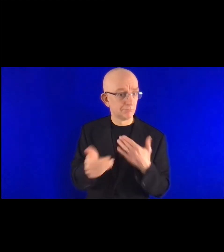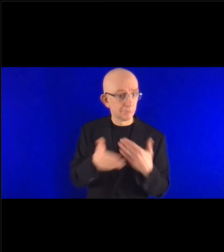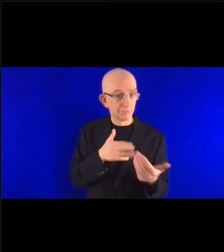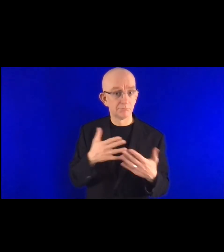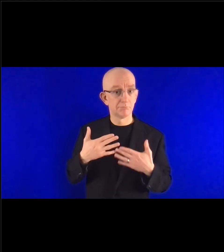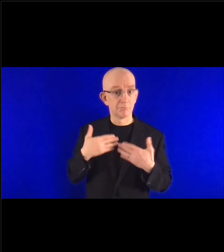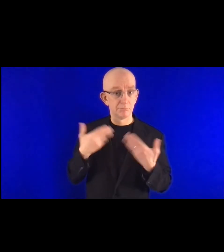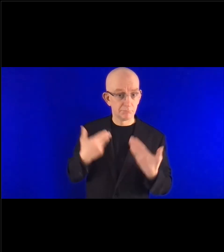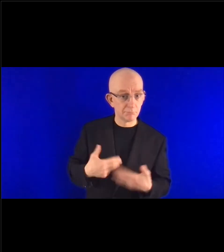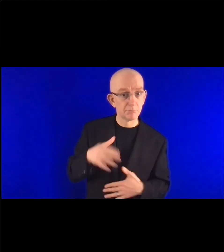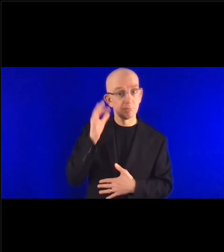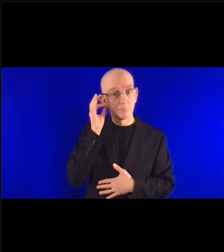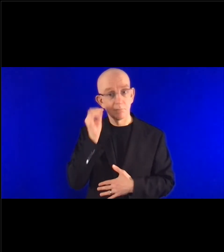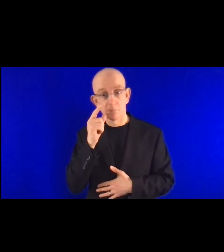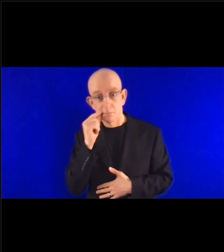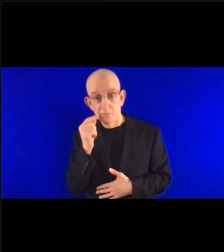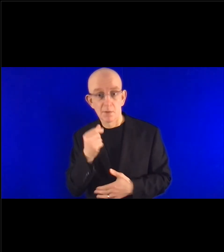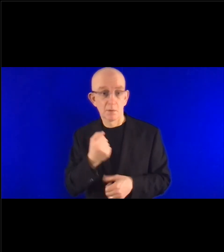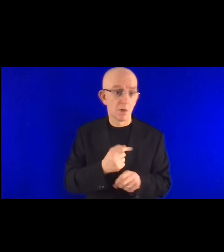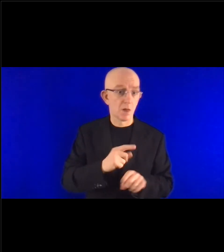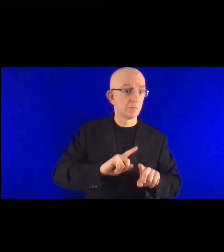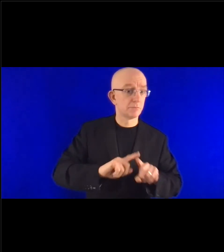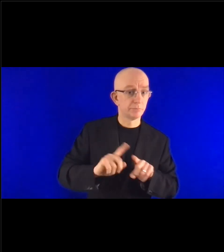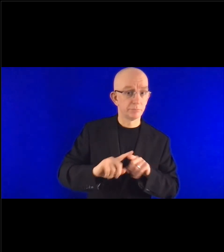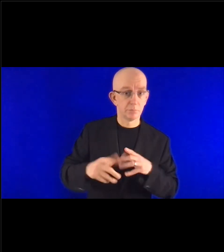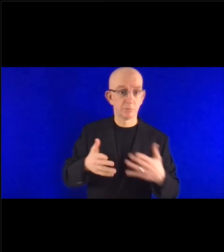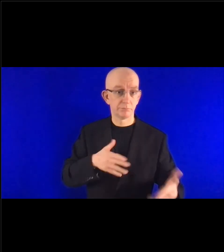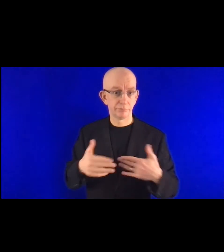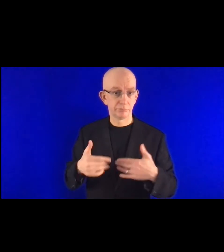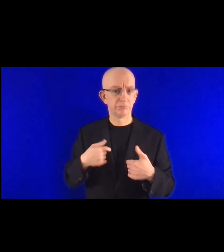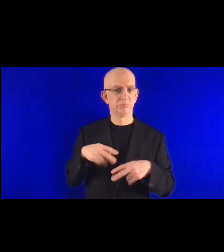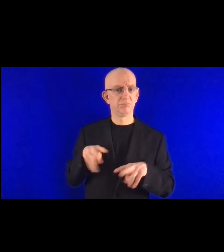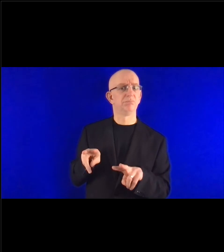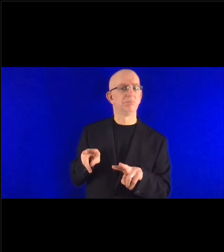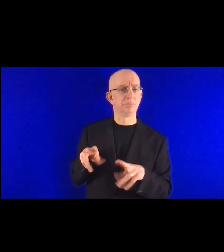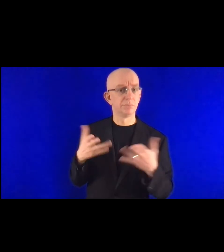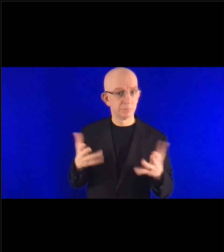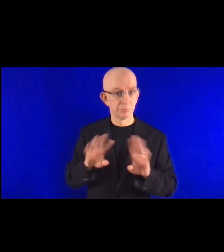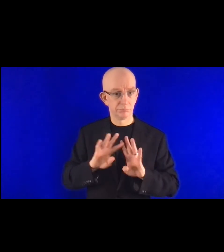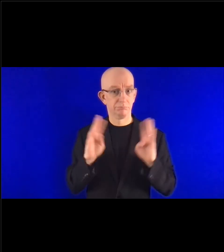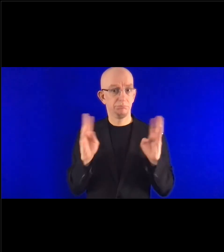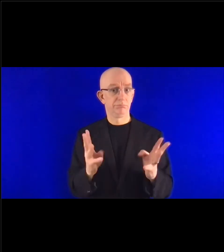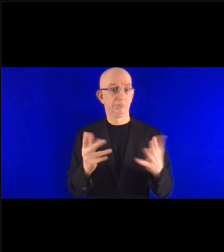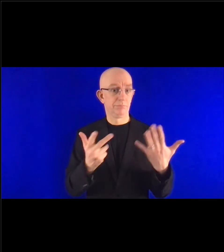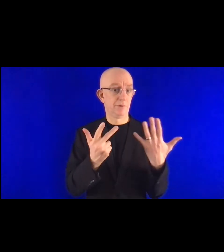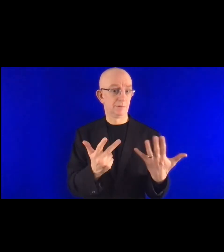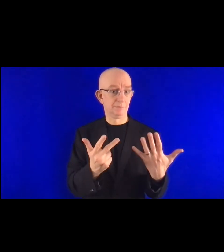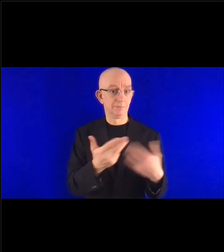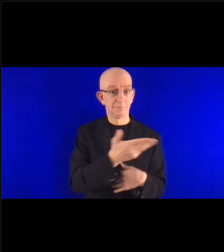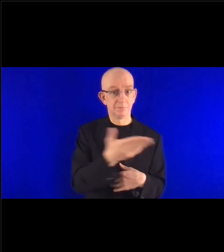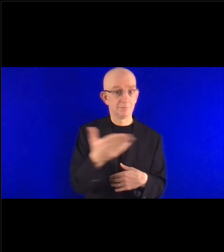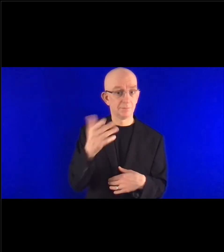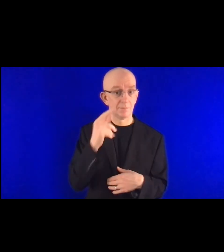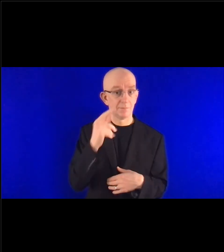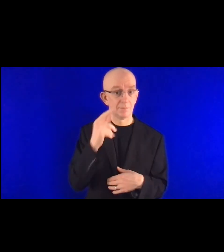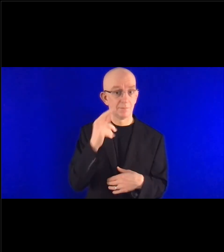each other, about politics, and about economy, and about death. There was even a former Colombian president